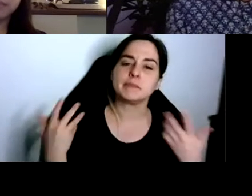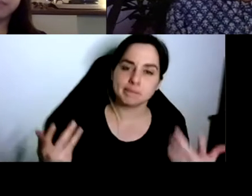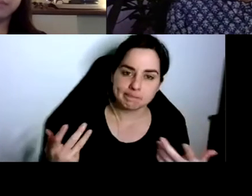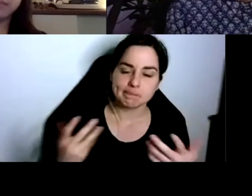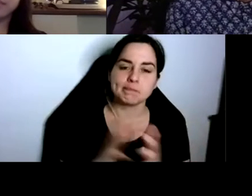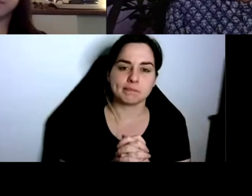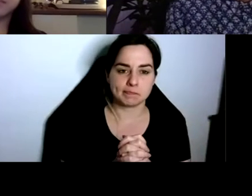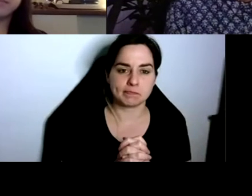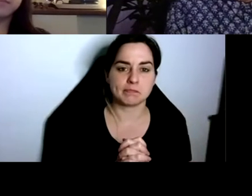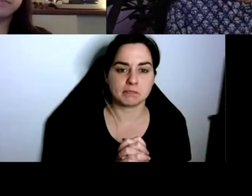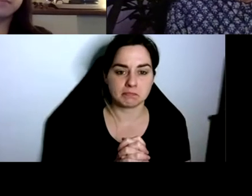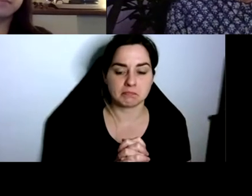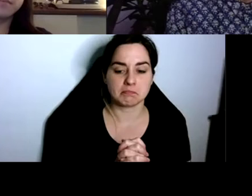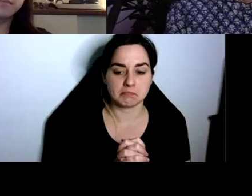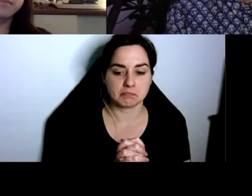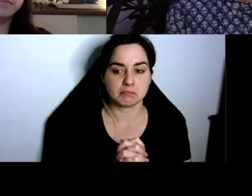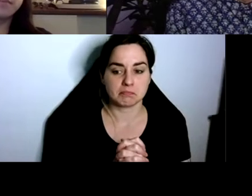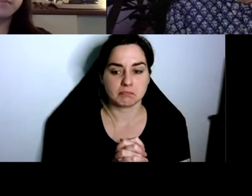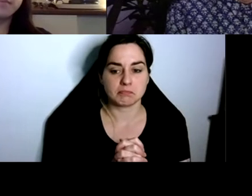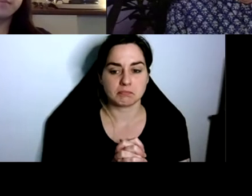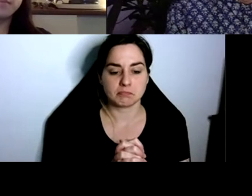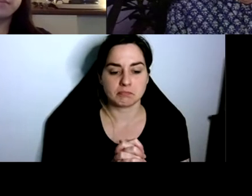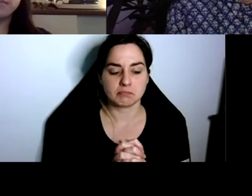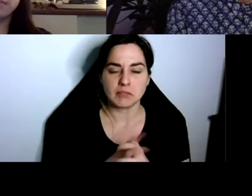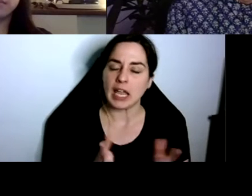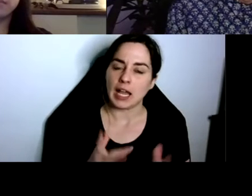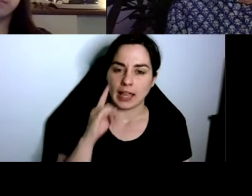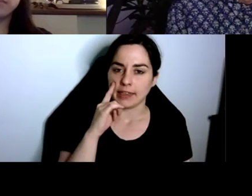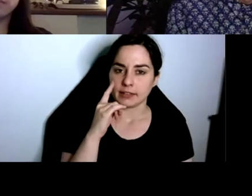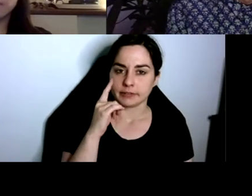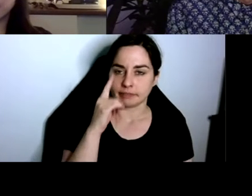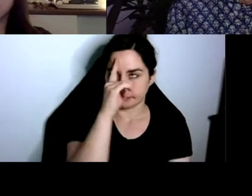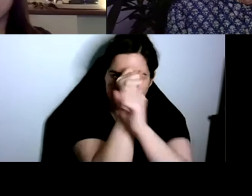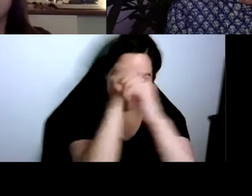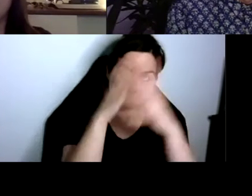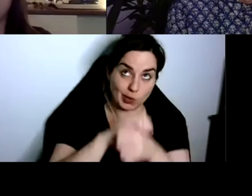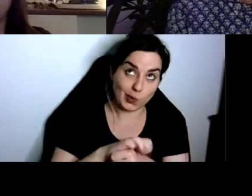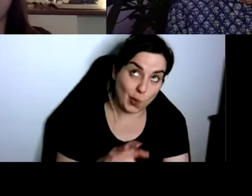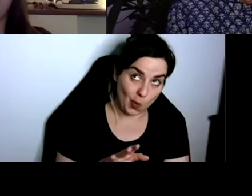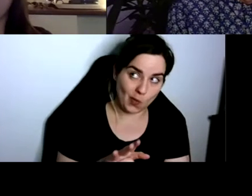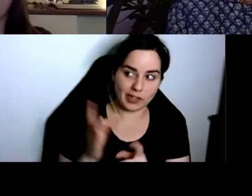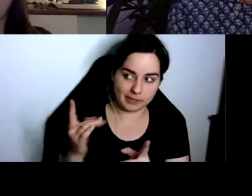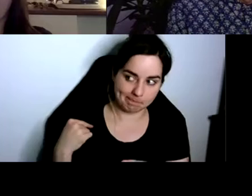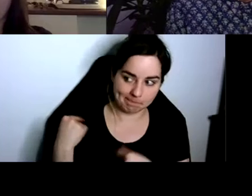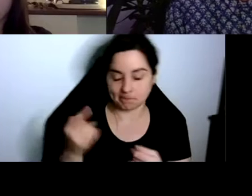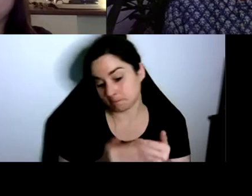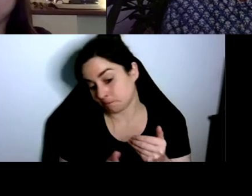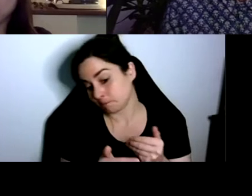And yeah, I think, of course, with COVID being a persisting reality in our worlds,